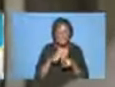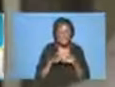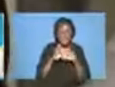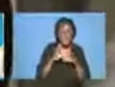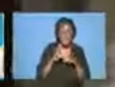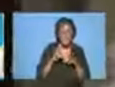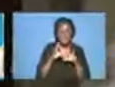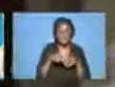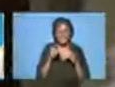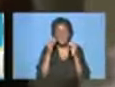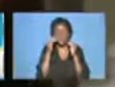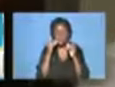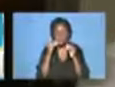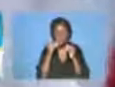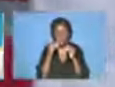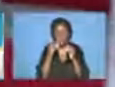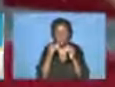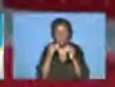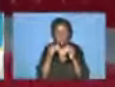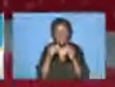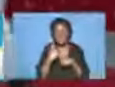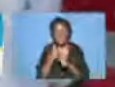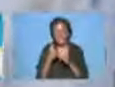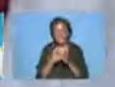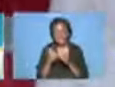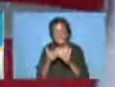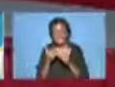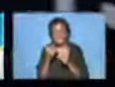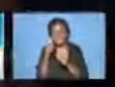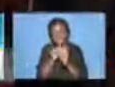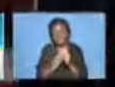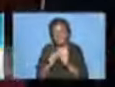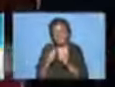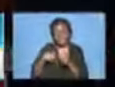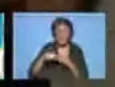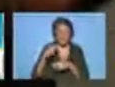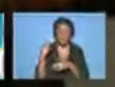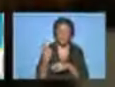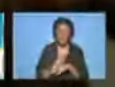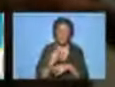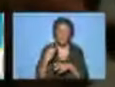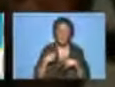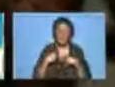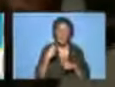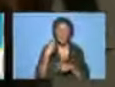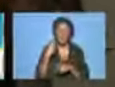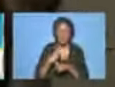every player wants to play with. He makes the game so easy for everybody around us. We get a tough match against Argentina coming